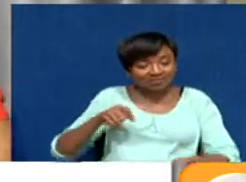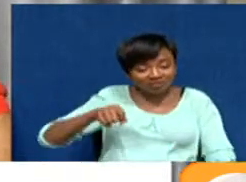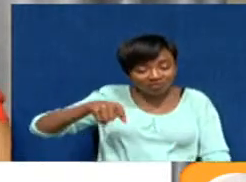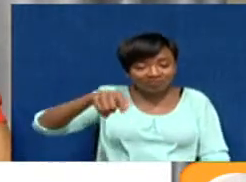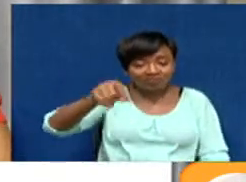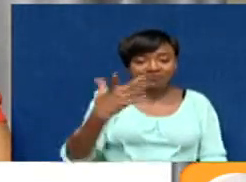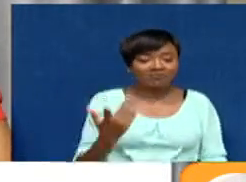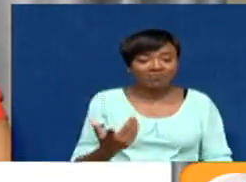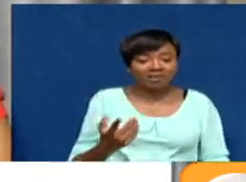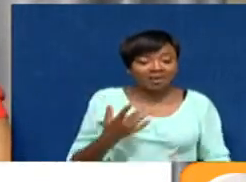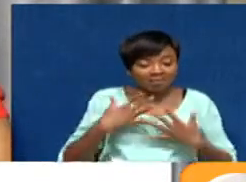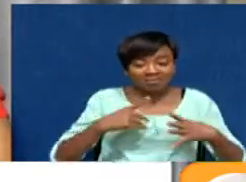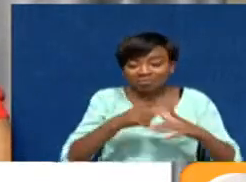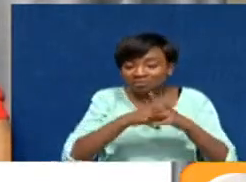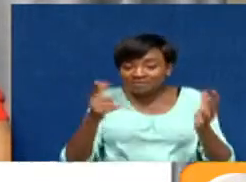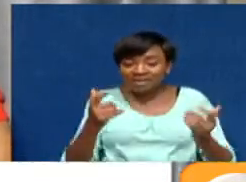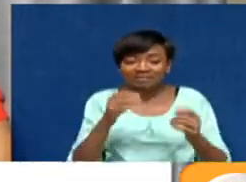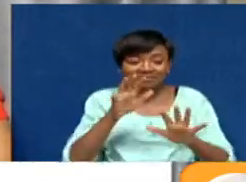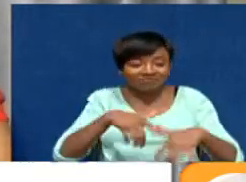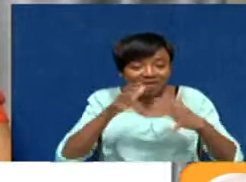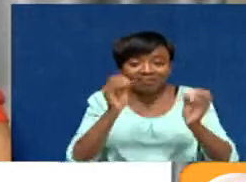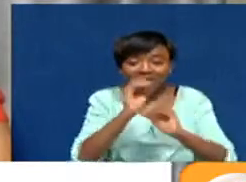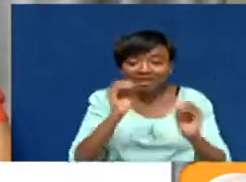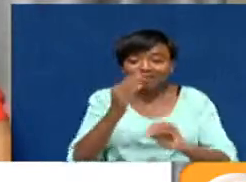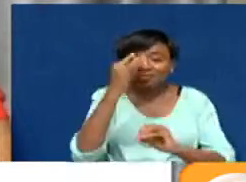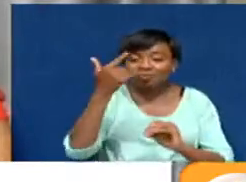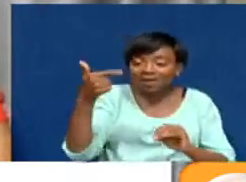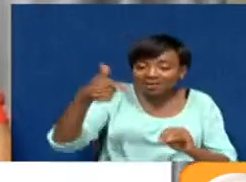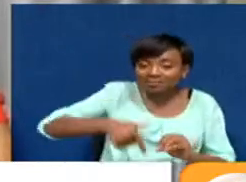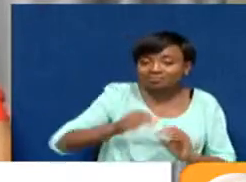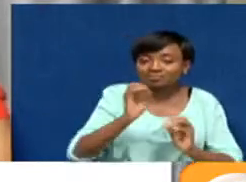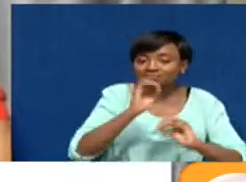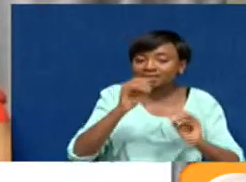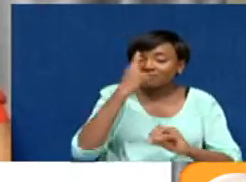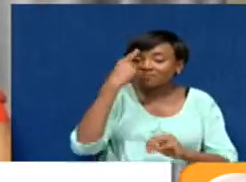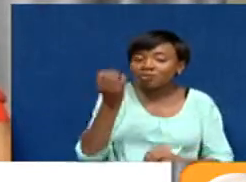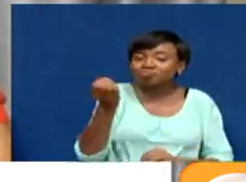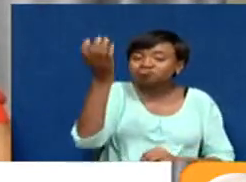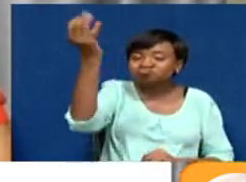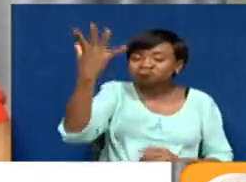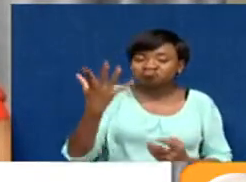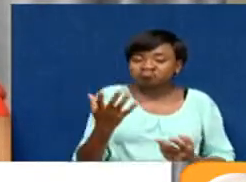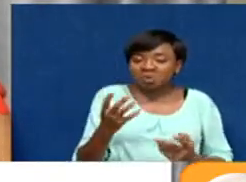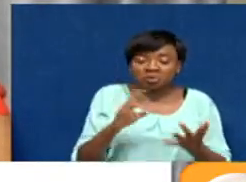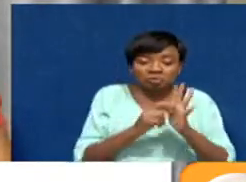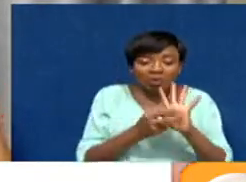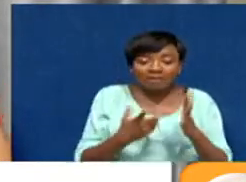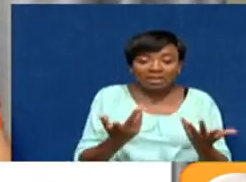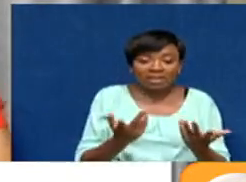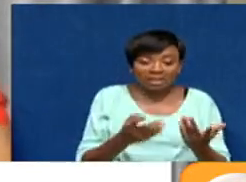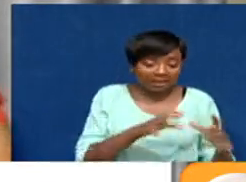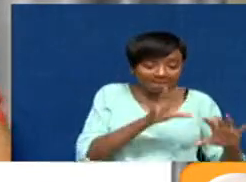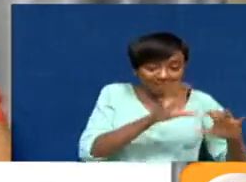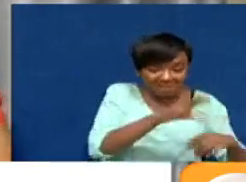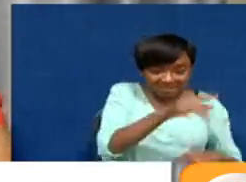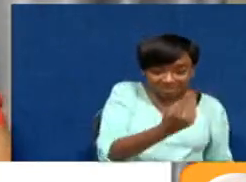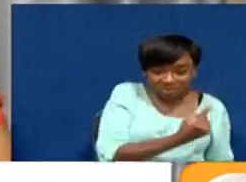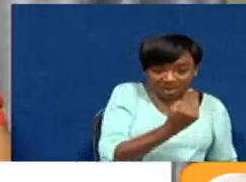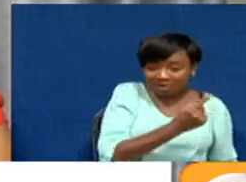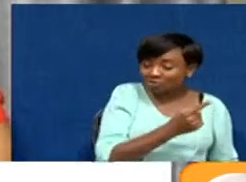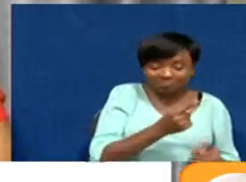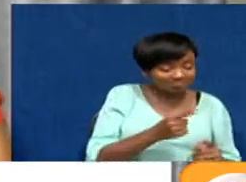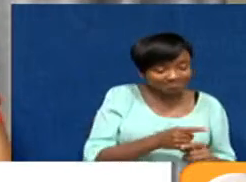plowed, tilted their lands. So it's not only public transport, because every goods that we do have at the selling point must